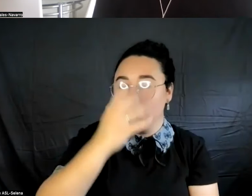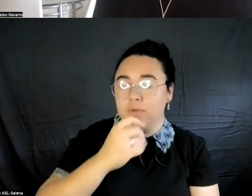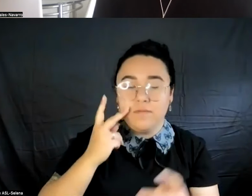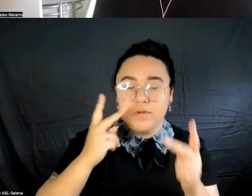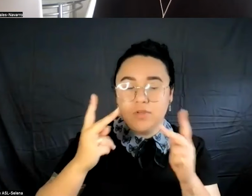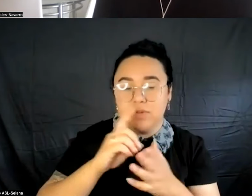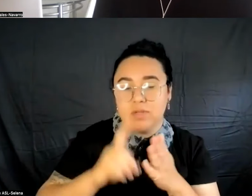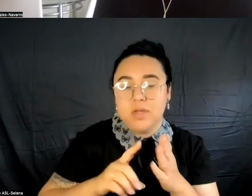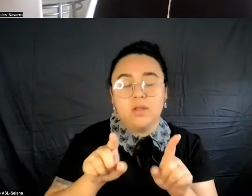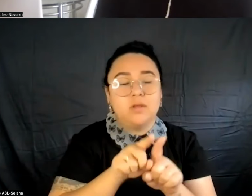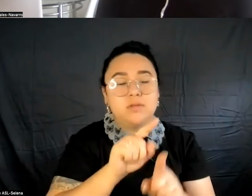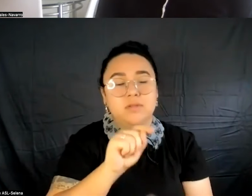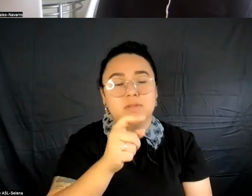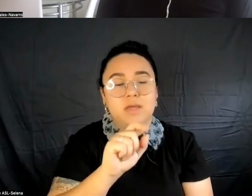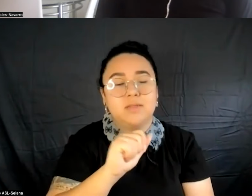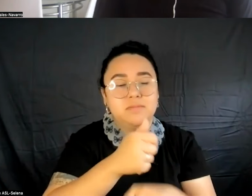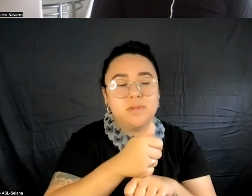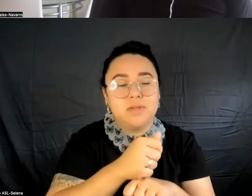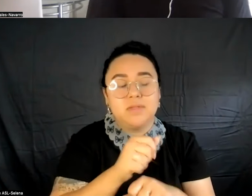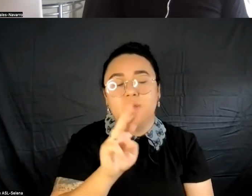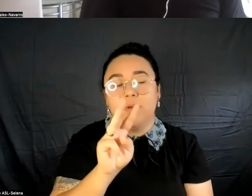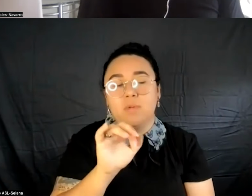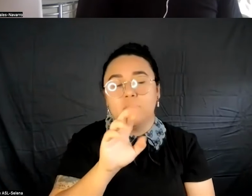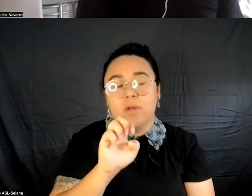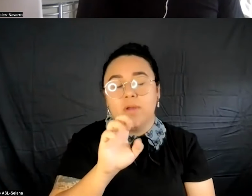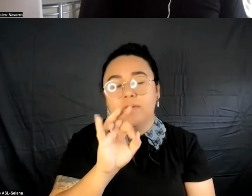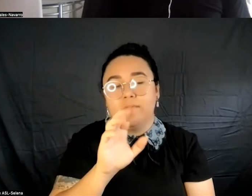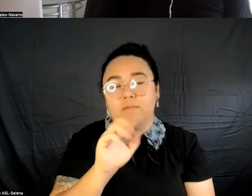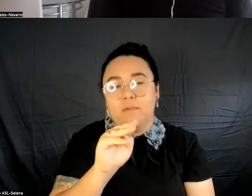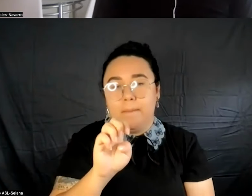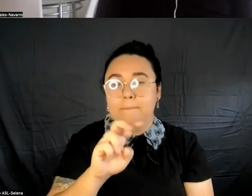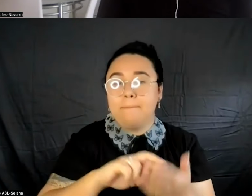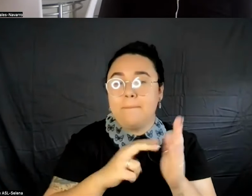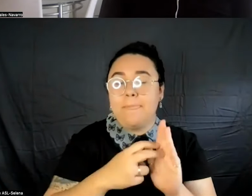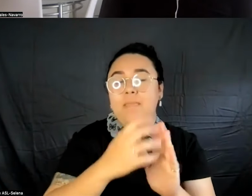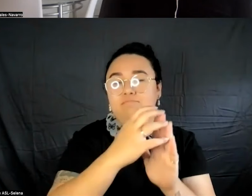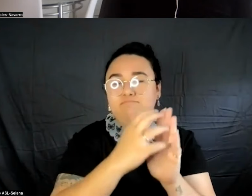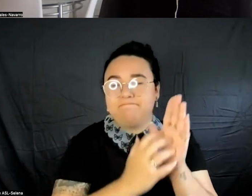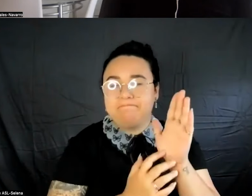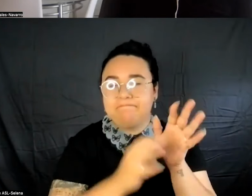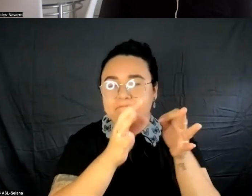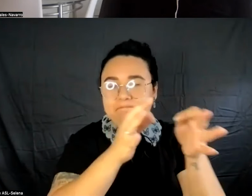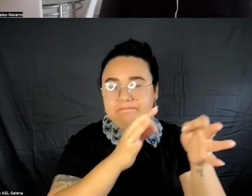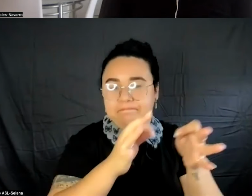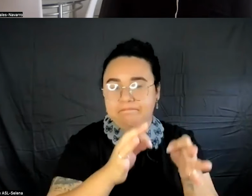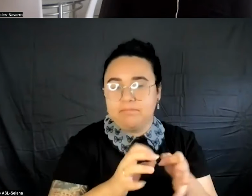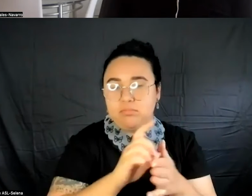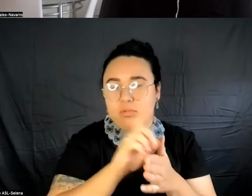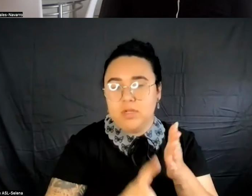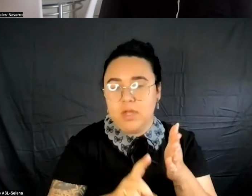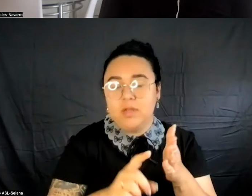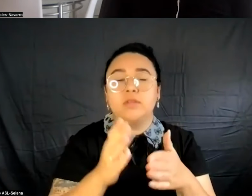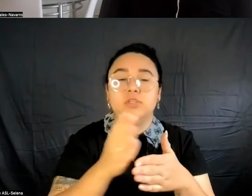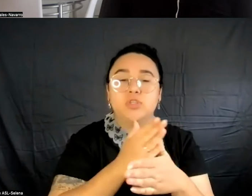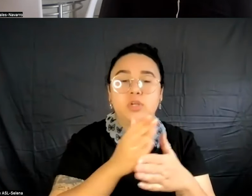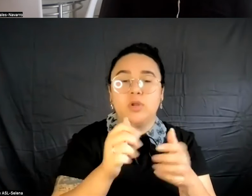text-based wireframes, which is essentially a textual description of the design, so he can share